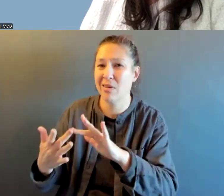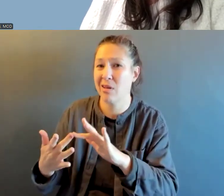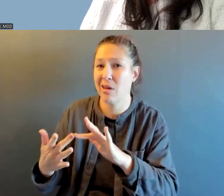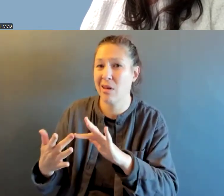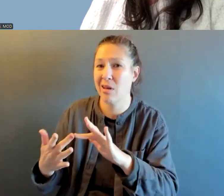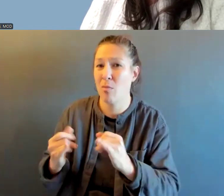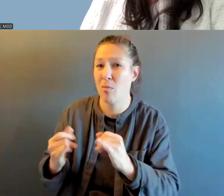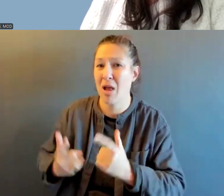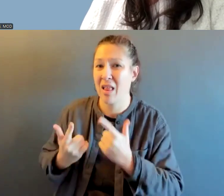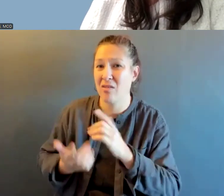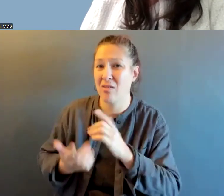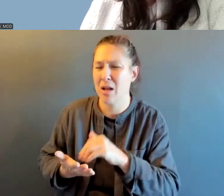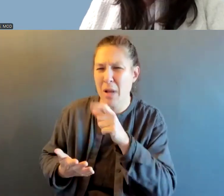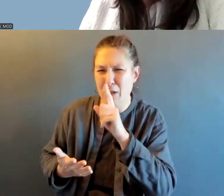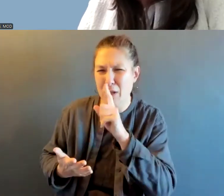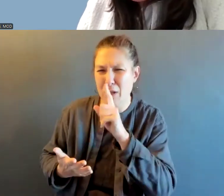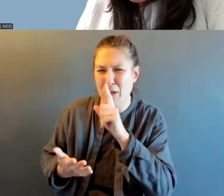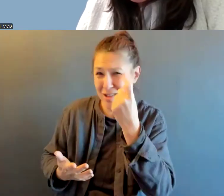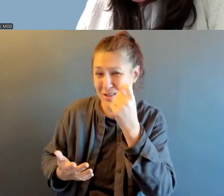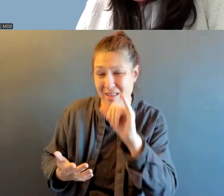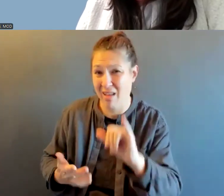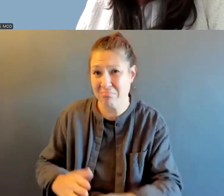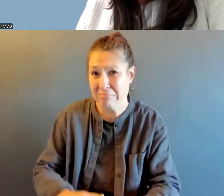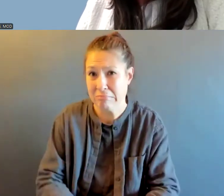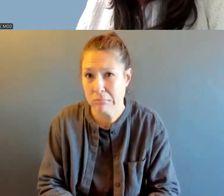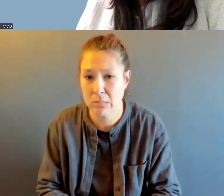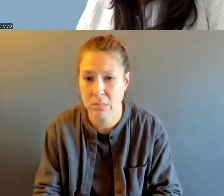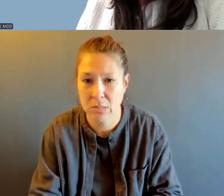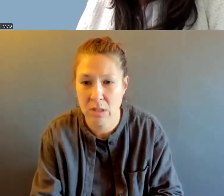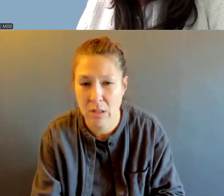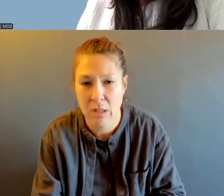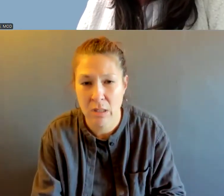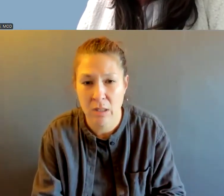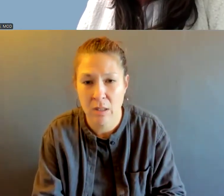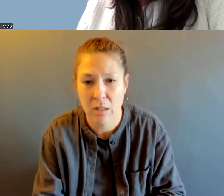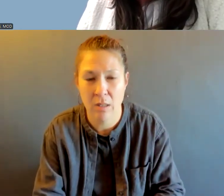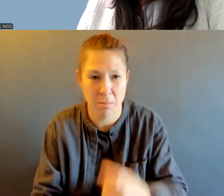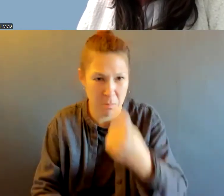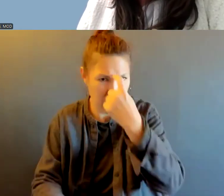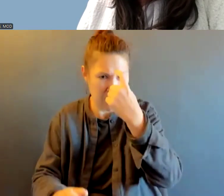I don't know if I understand the question completely. I'm so sorry. Can you just read again? My mind's.